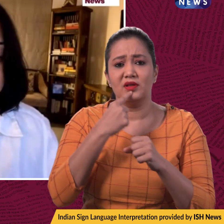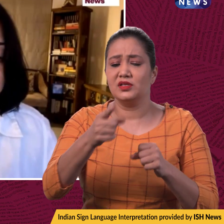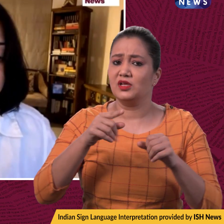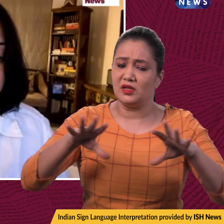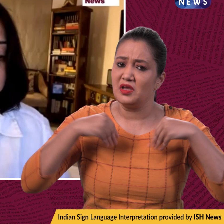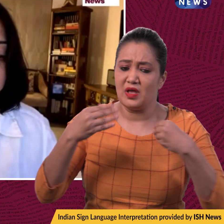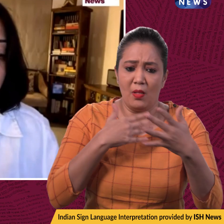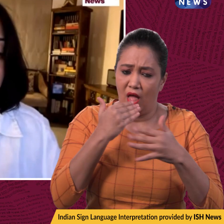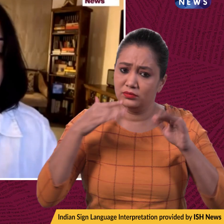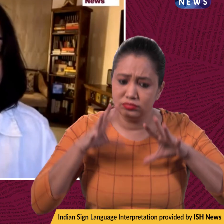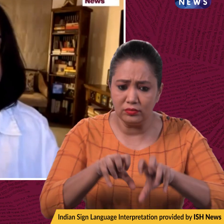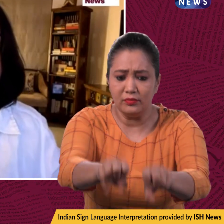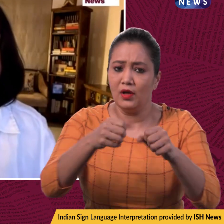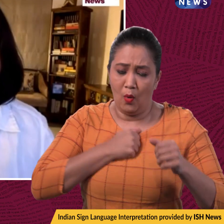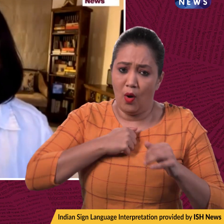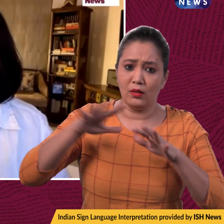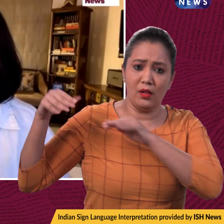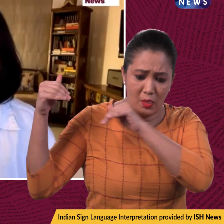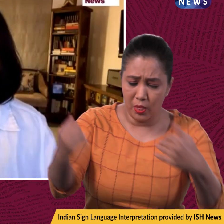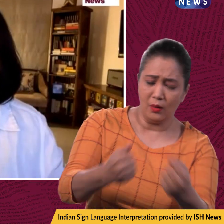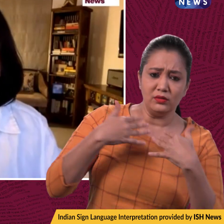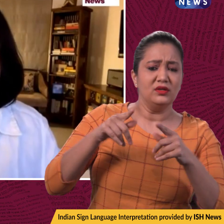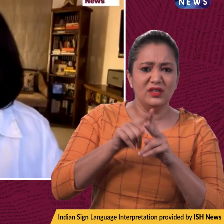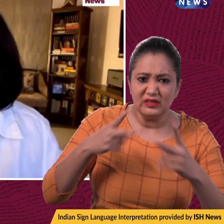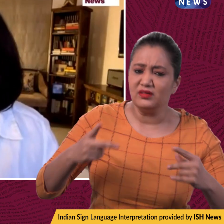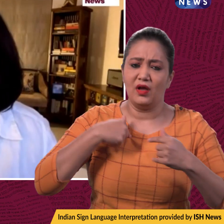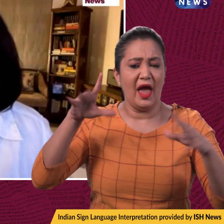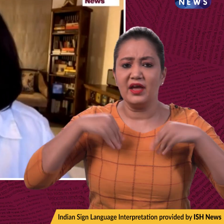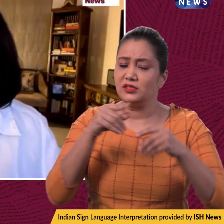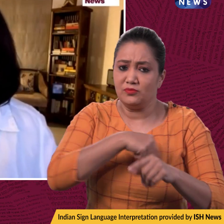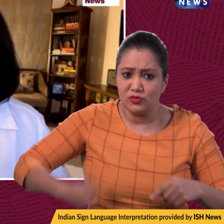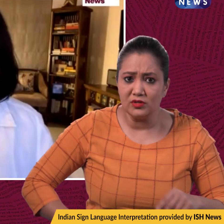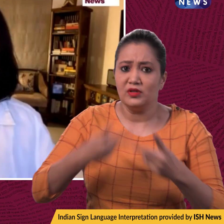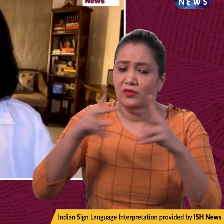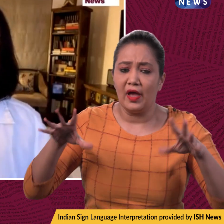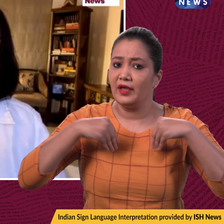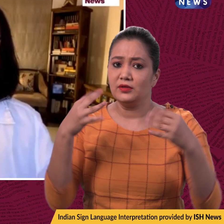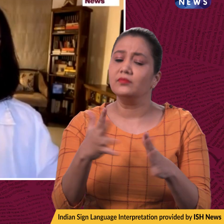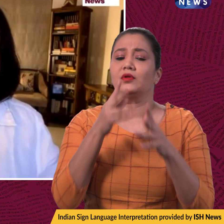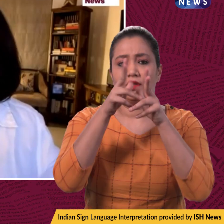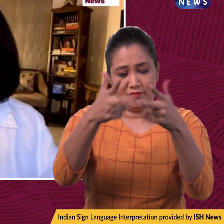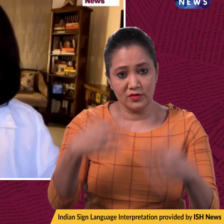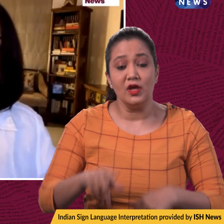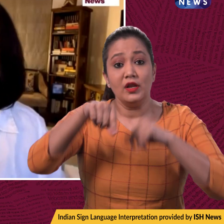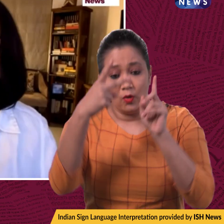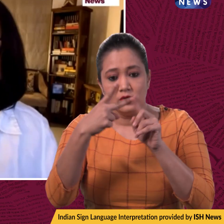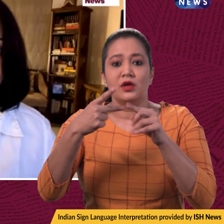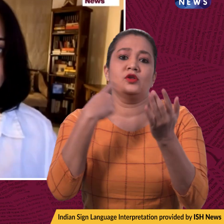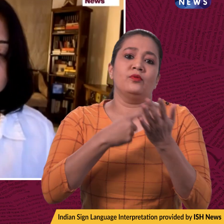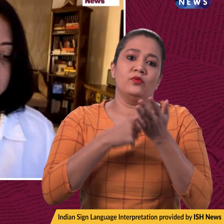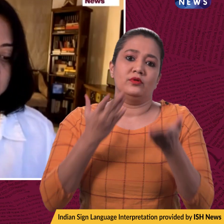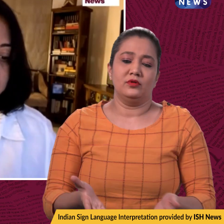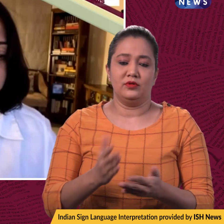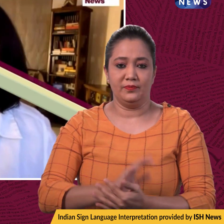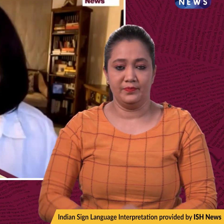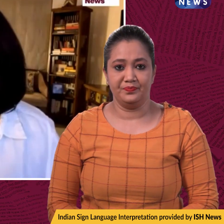neither accepted illegal occupation of territory nor has accepted the unjustified Chinese claims, end quote. This is the second report that